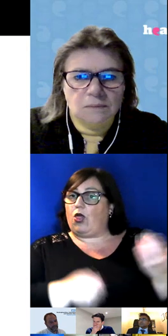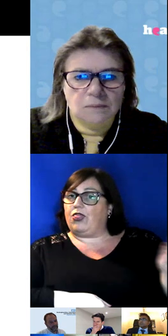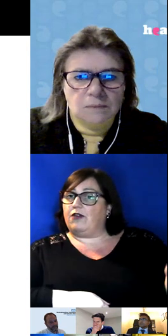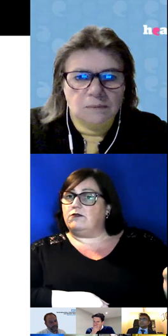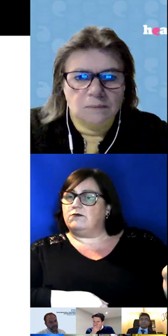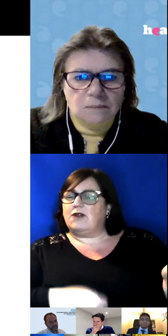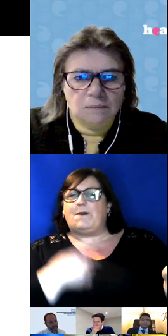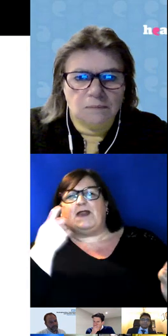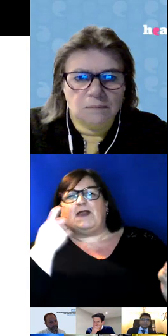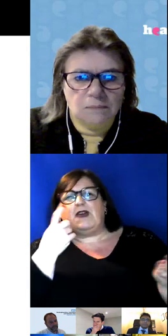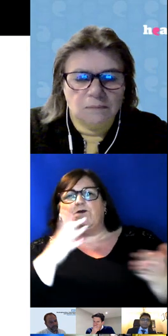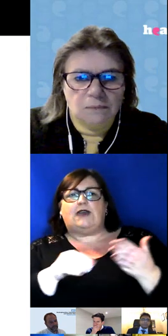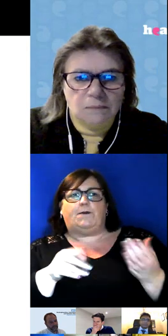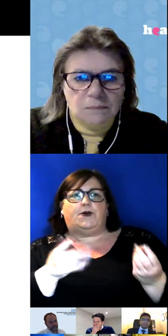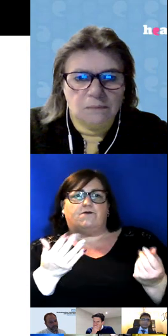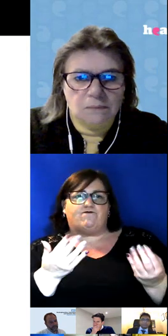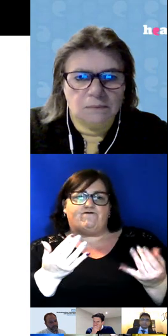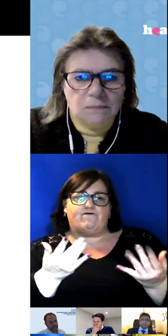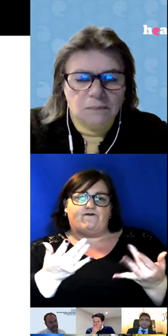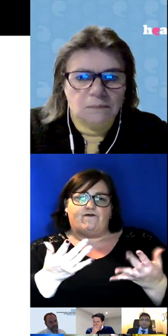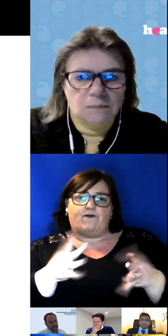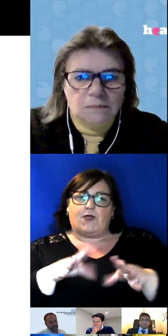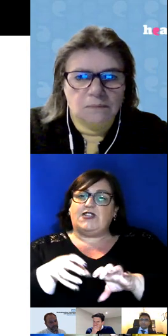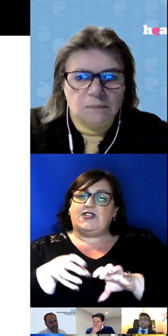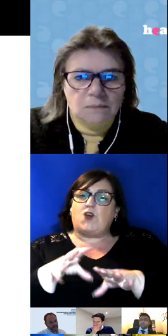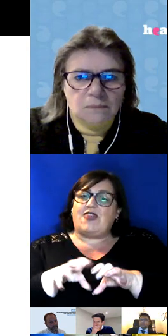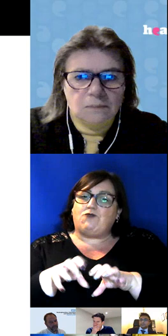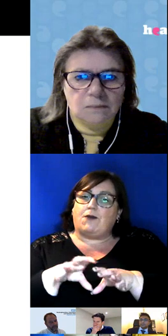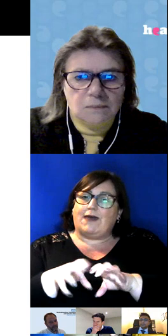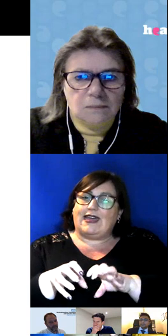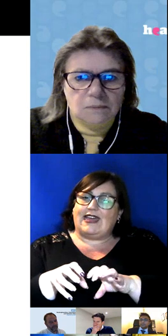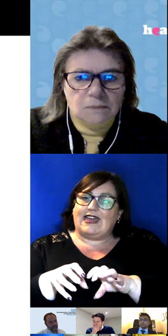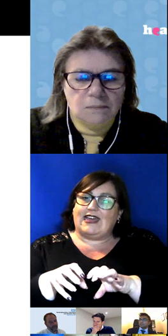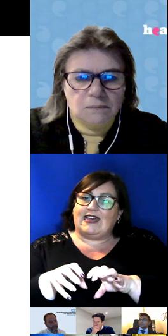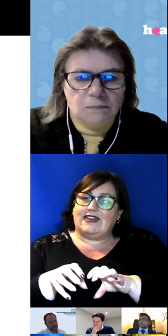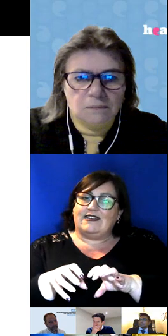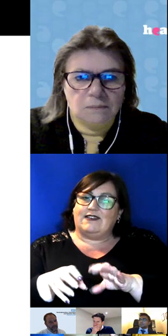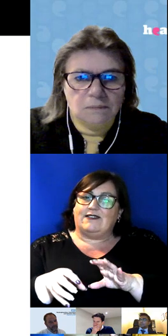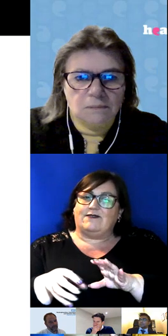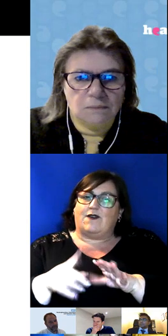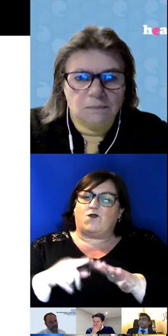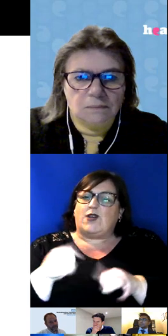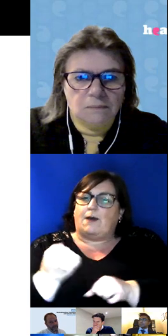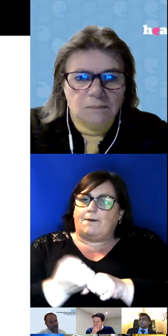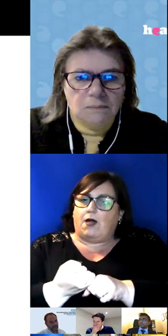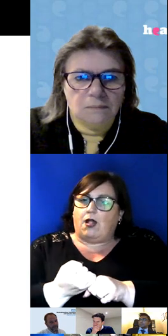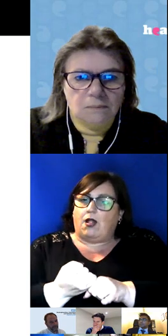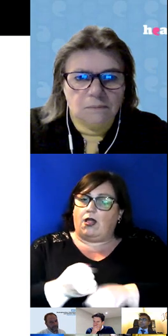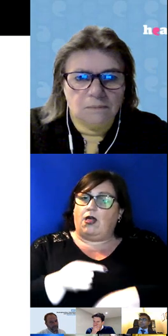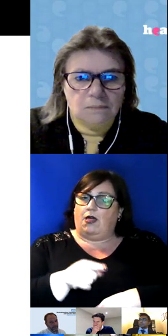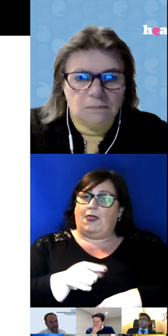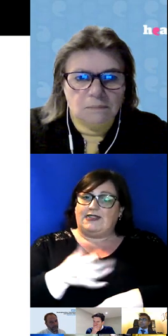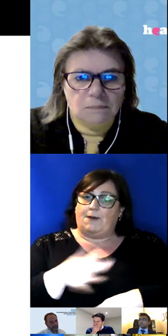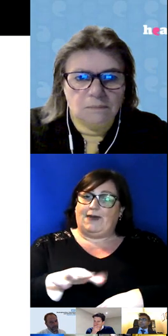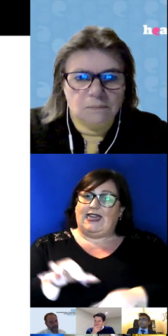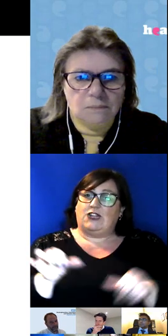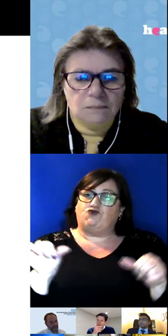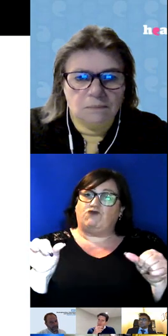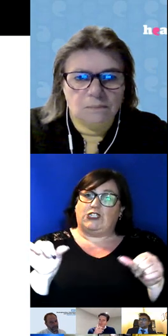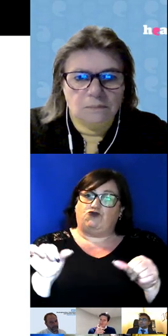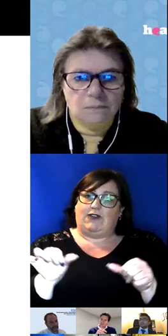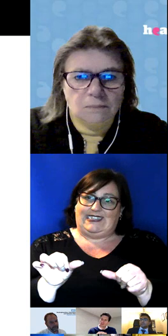things like physiotherapy and psychiatry. Those are now being restricted quite harshly. And people's mobility is